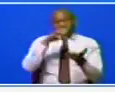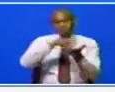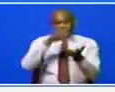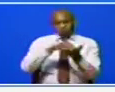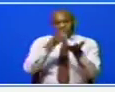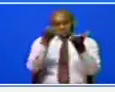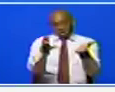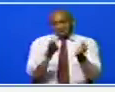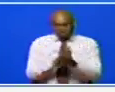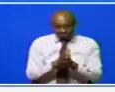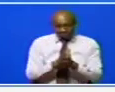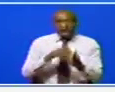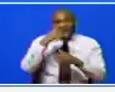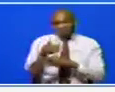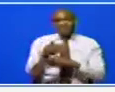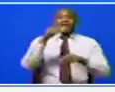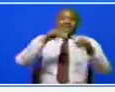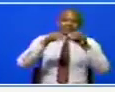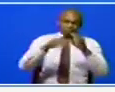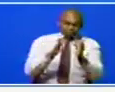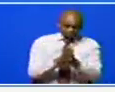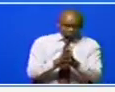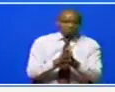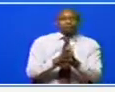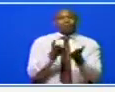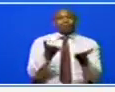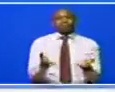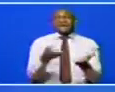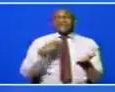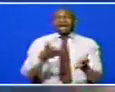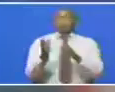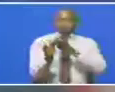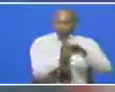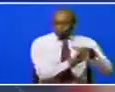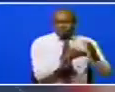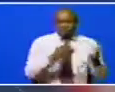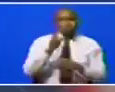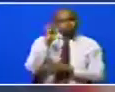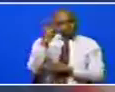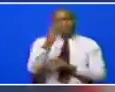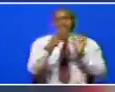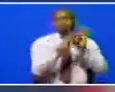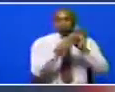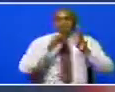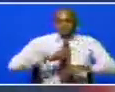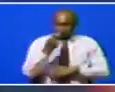situation post the election, or post Kenyans going to the polls. So let's take our second commercial break